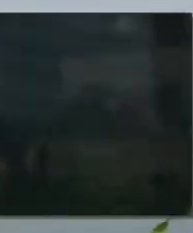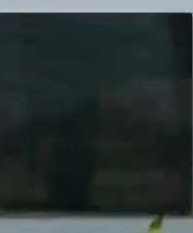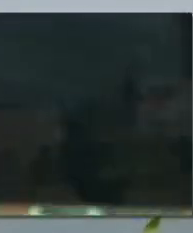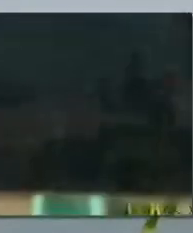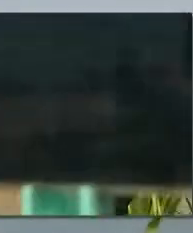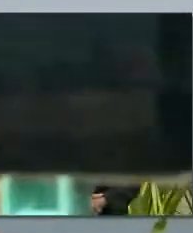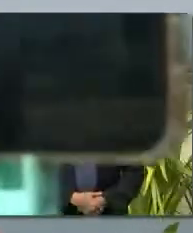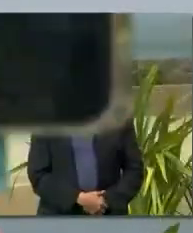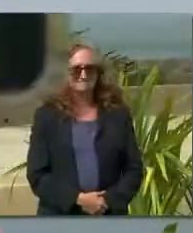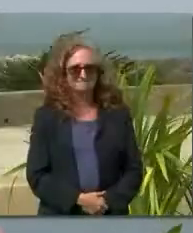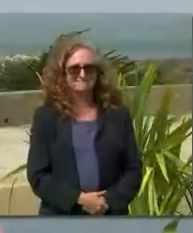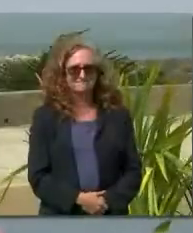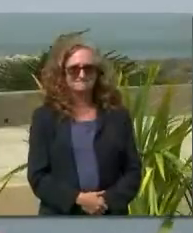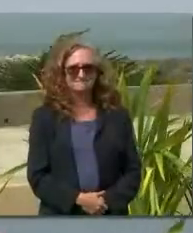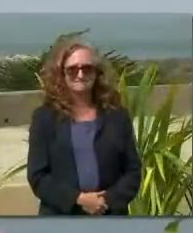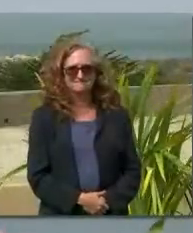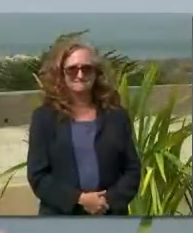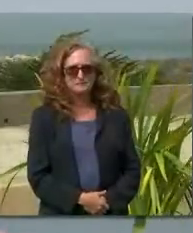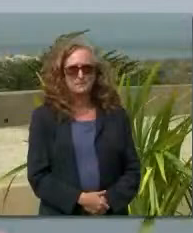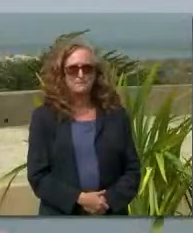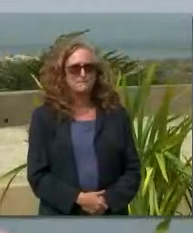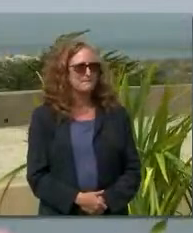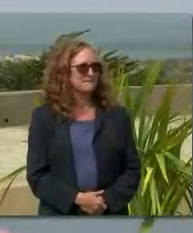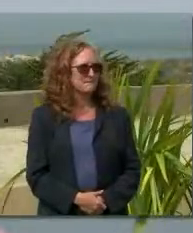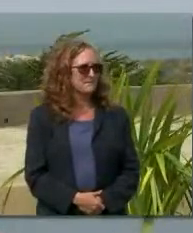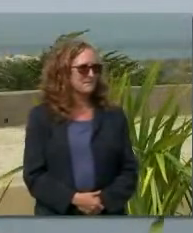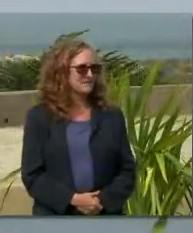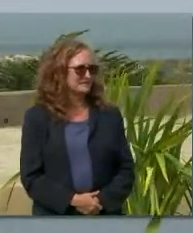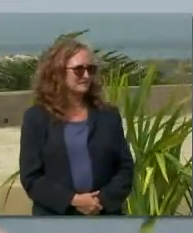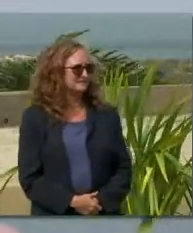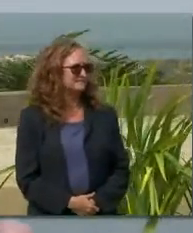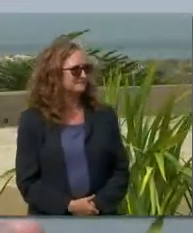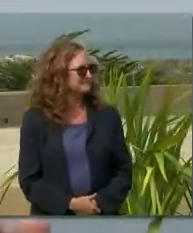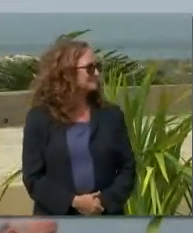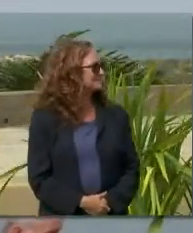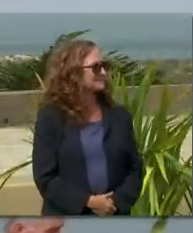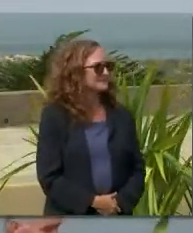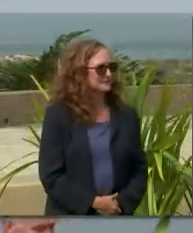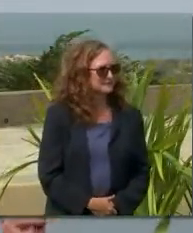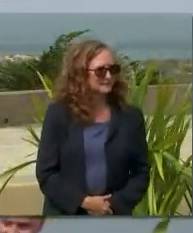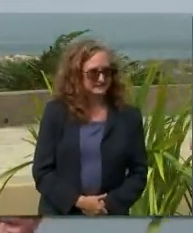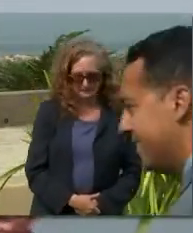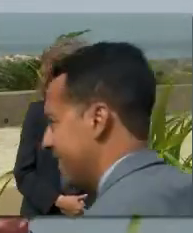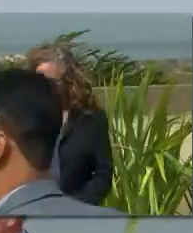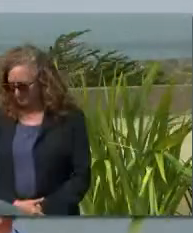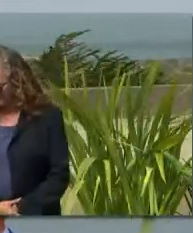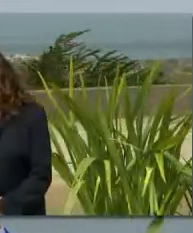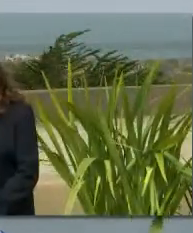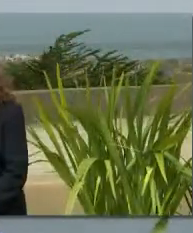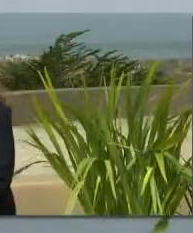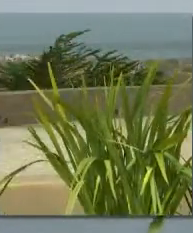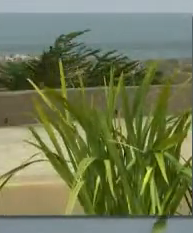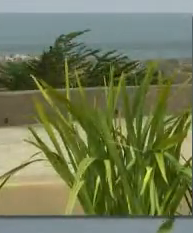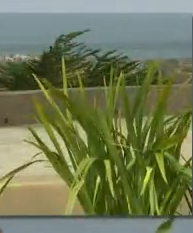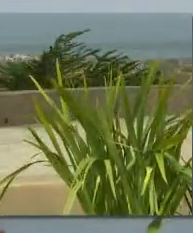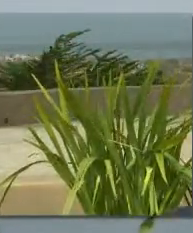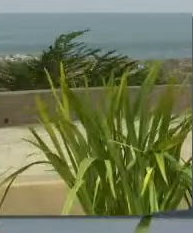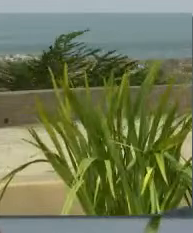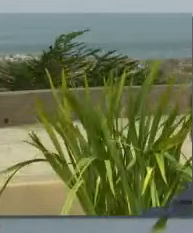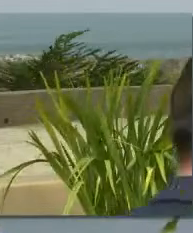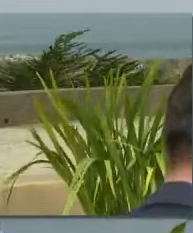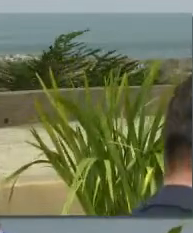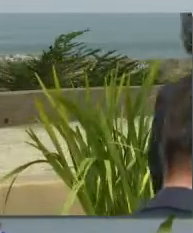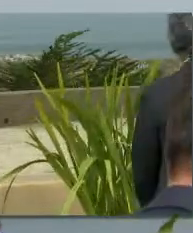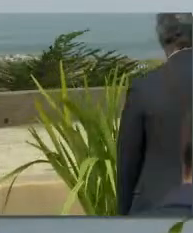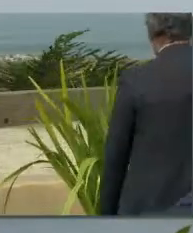hilarious. Kathleen, Conservancy. If you guys need anything while you're in That's a